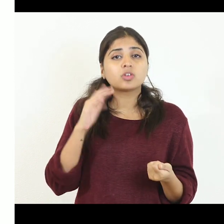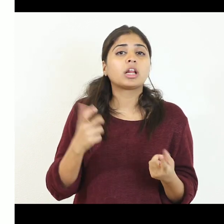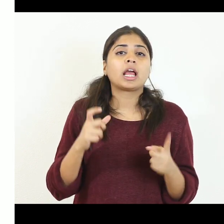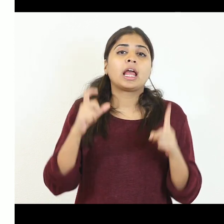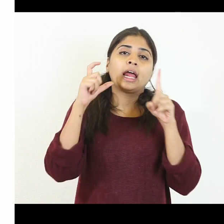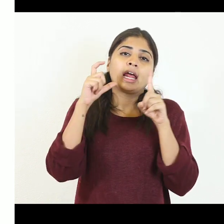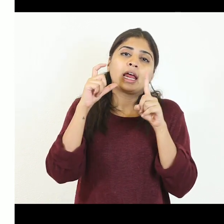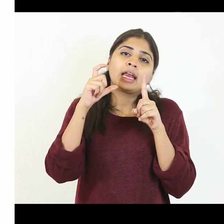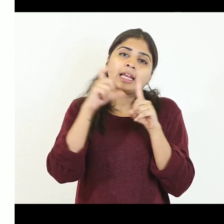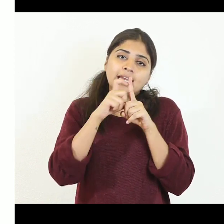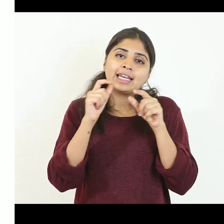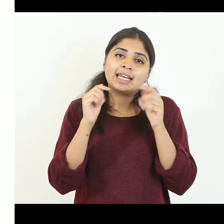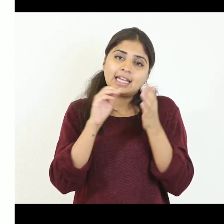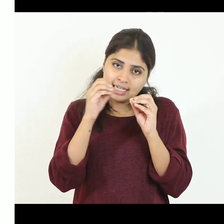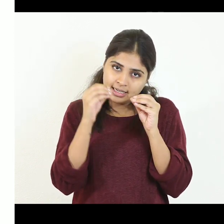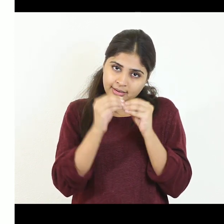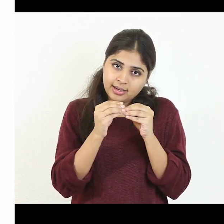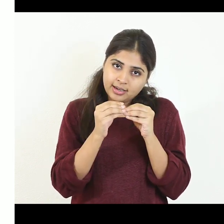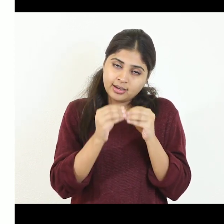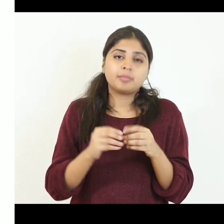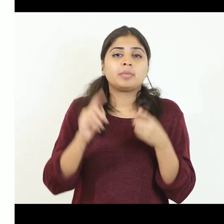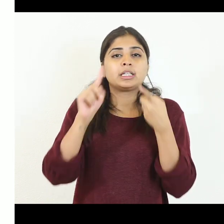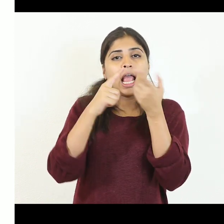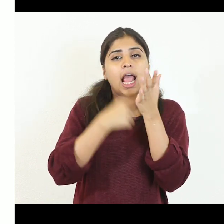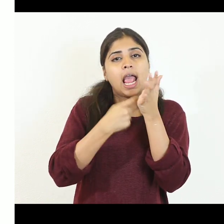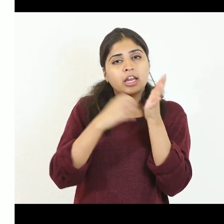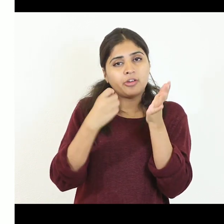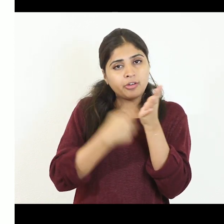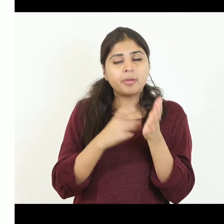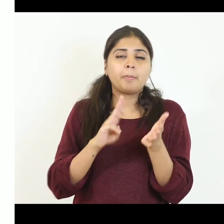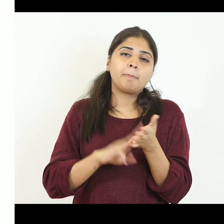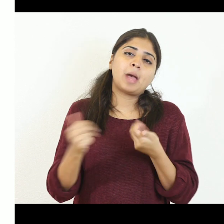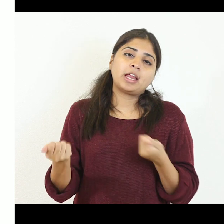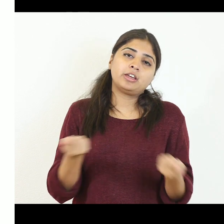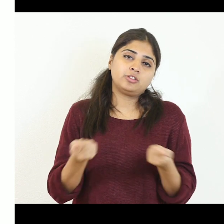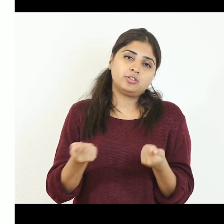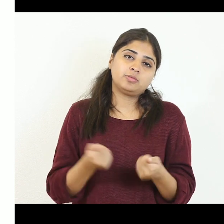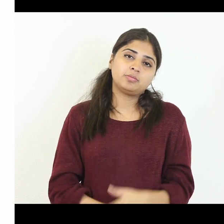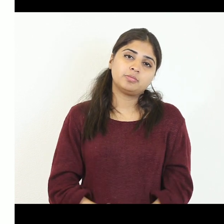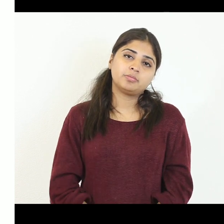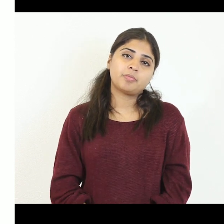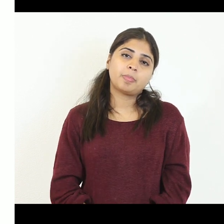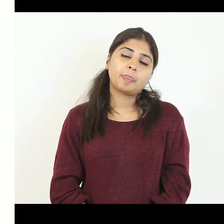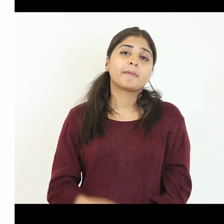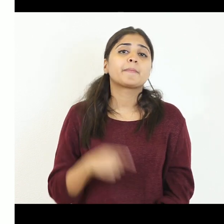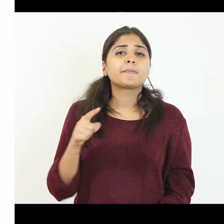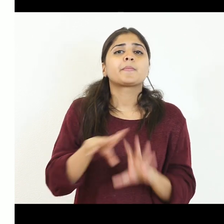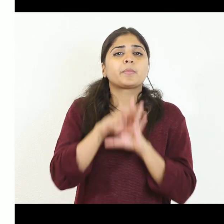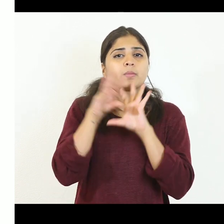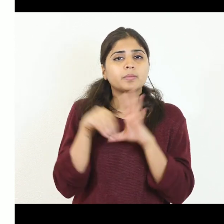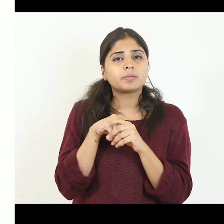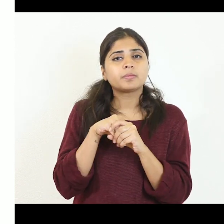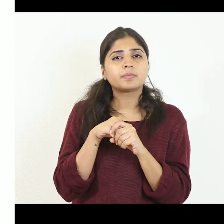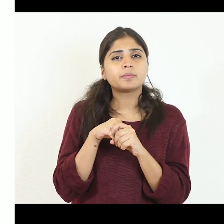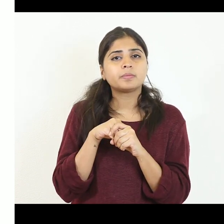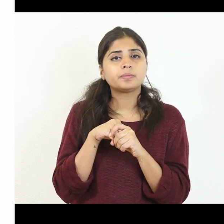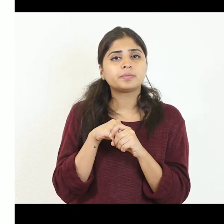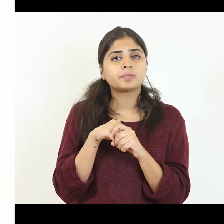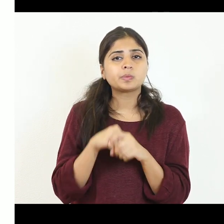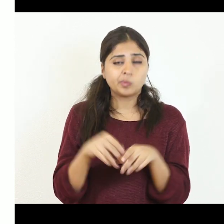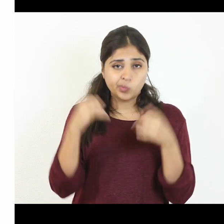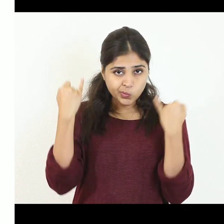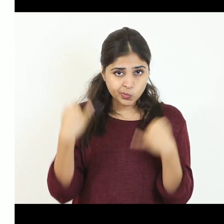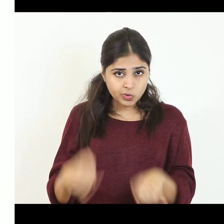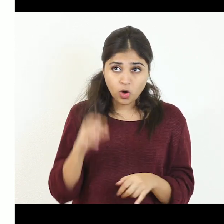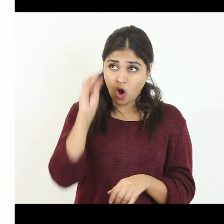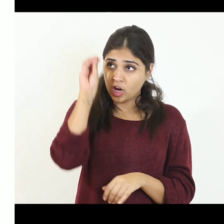is known as database error management. It includes wrong input of data, input in